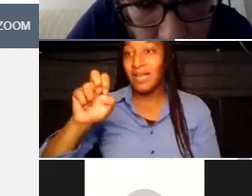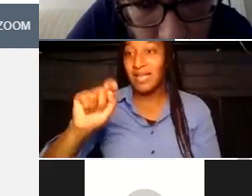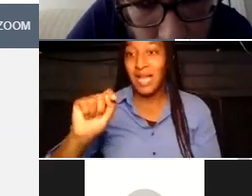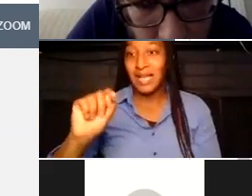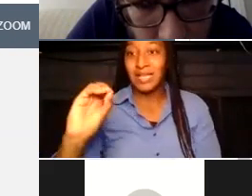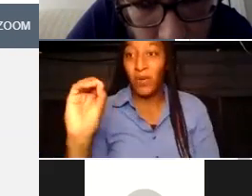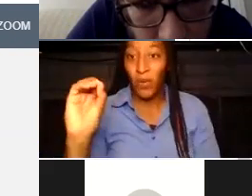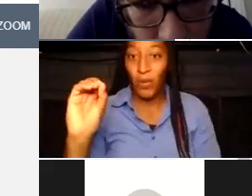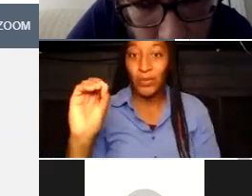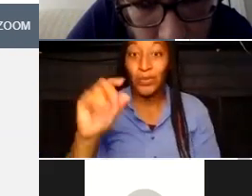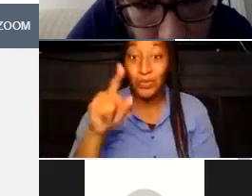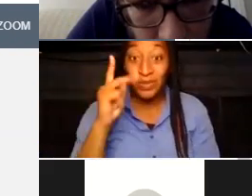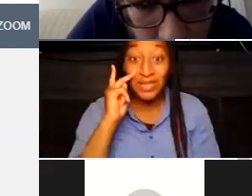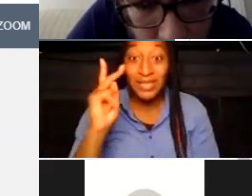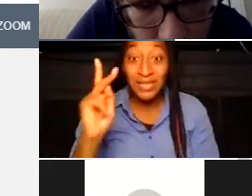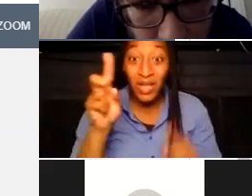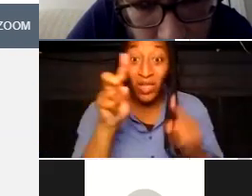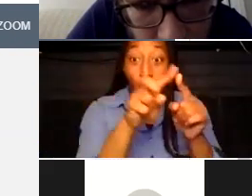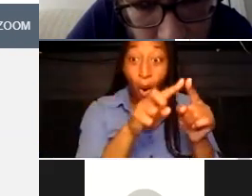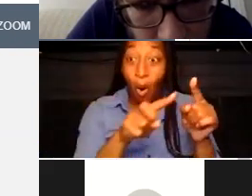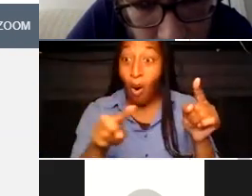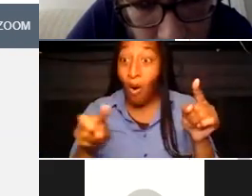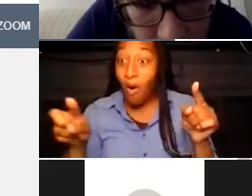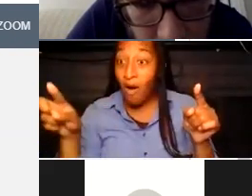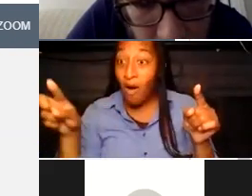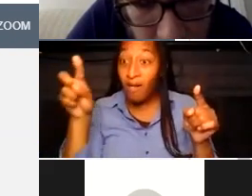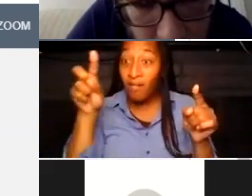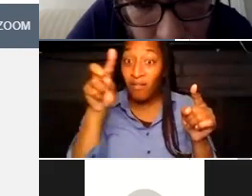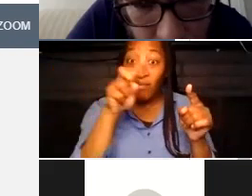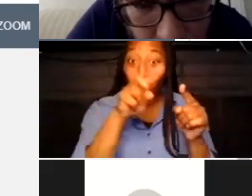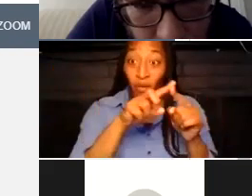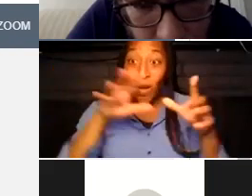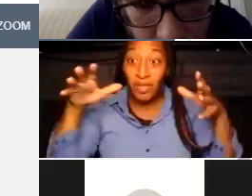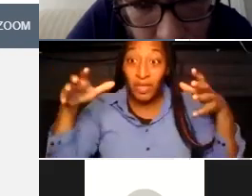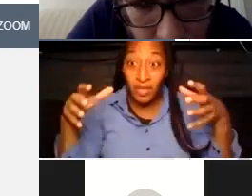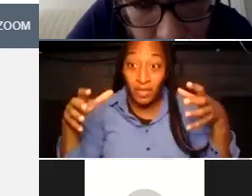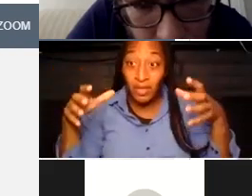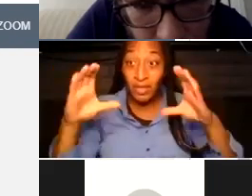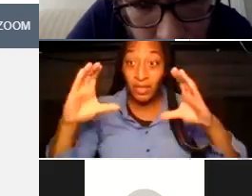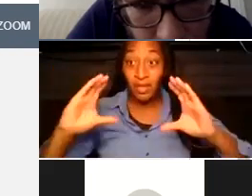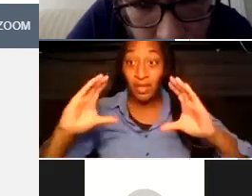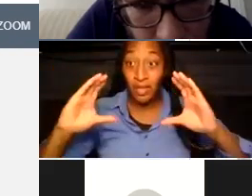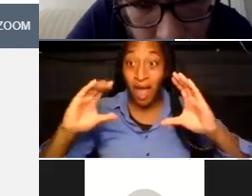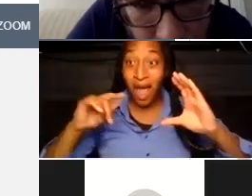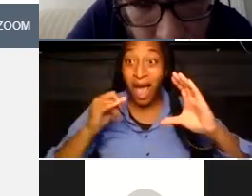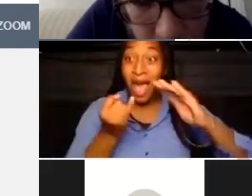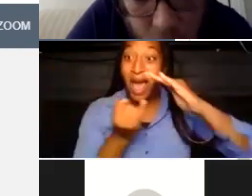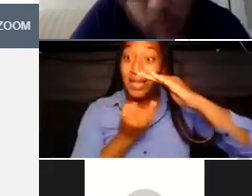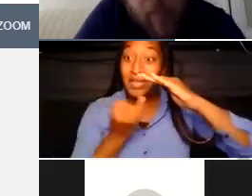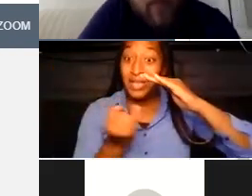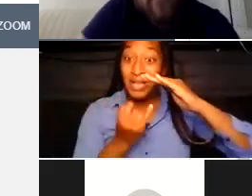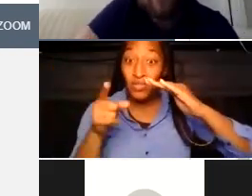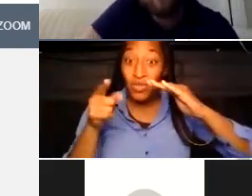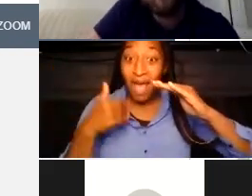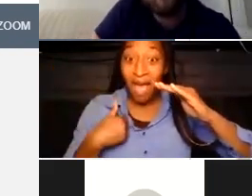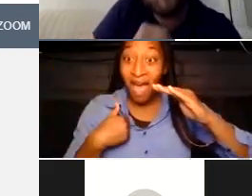are isolated. And so you have this object M1 that's going to bump into M2. Well, that's what a